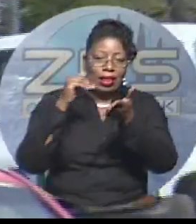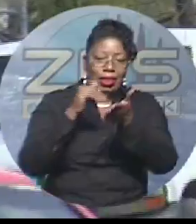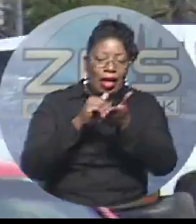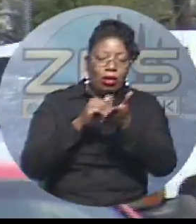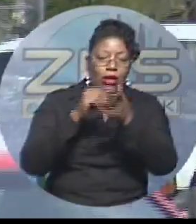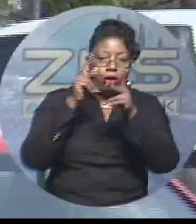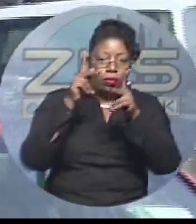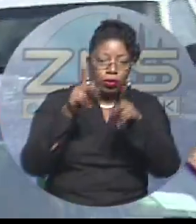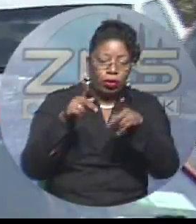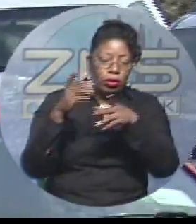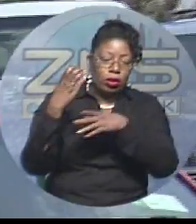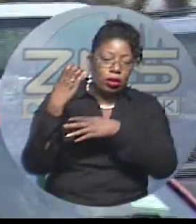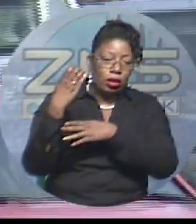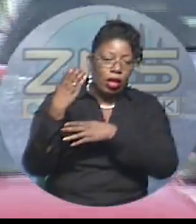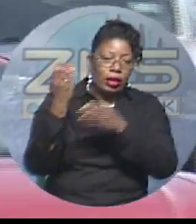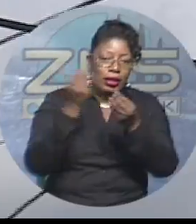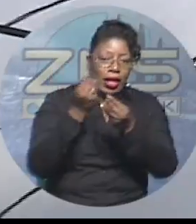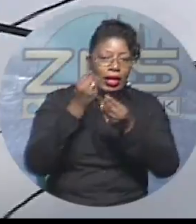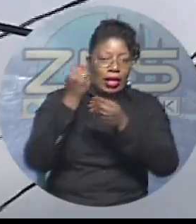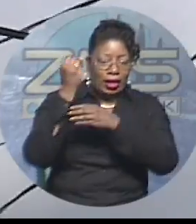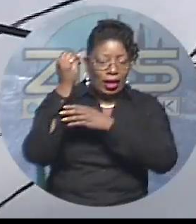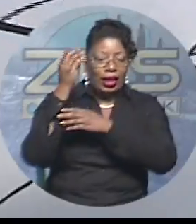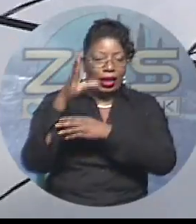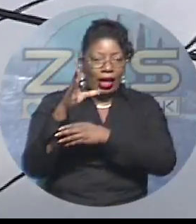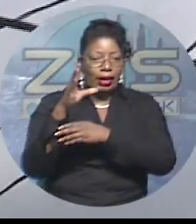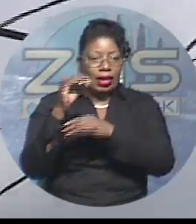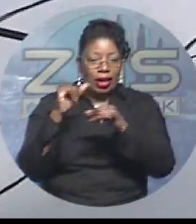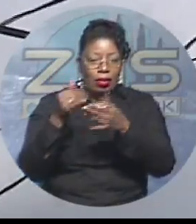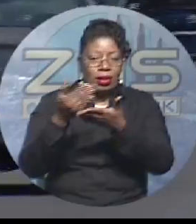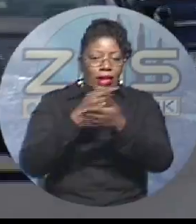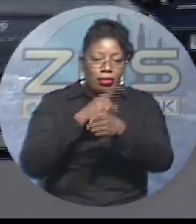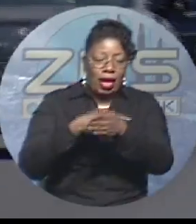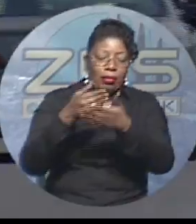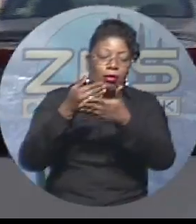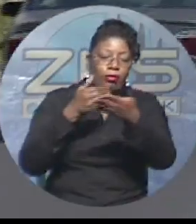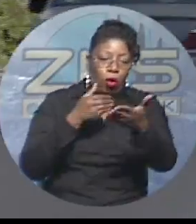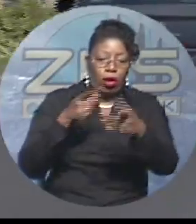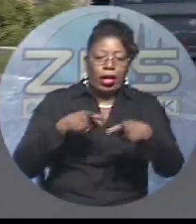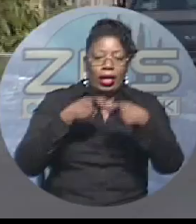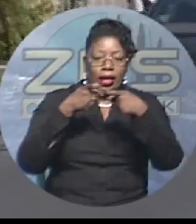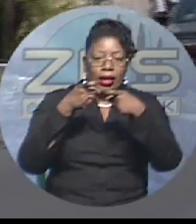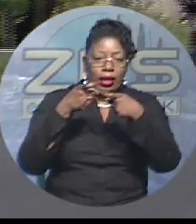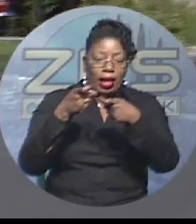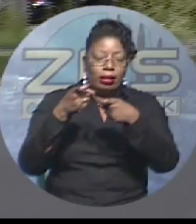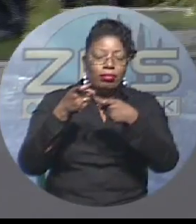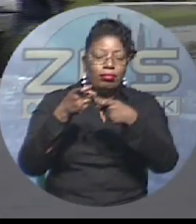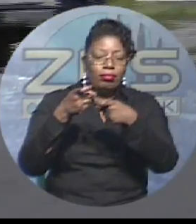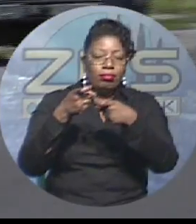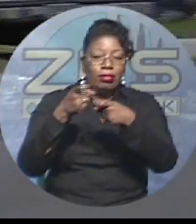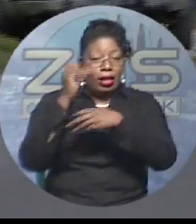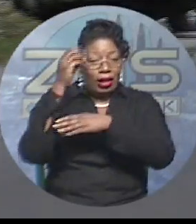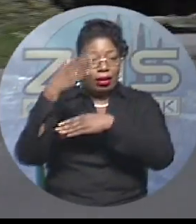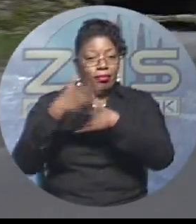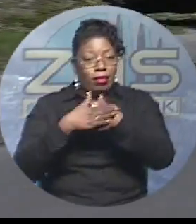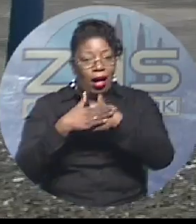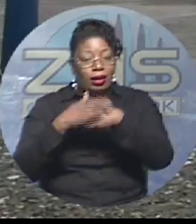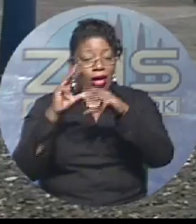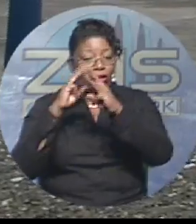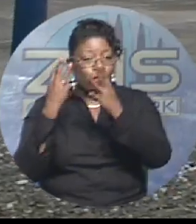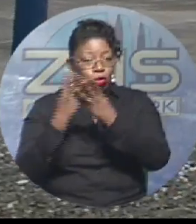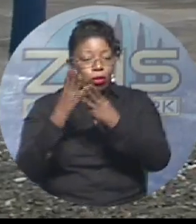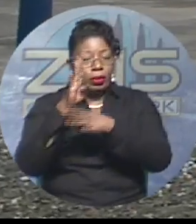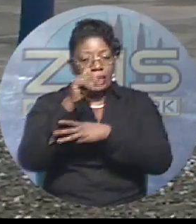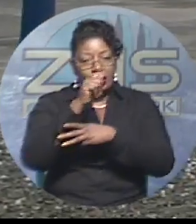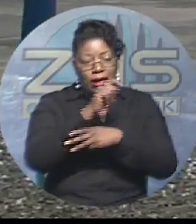Power and Light customers remain without electricity, and it could be some time before power is fully restored. Work crews were busy at